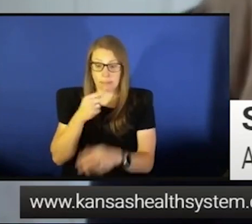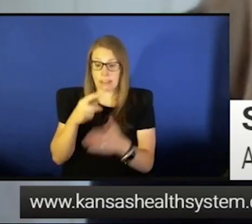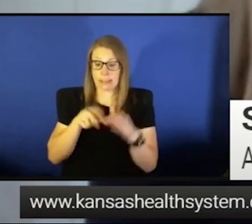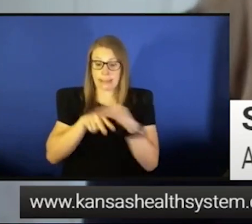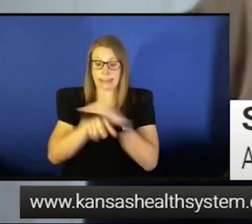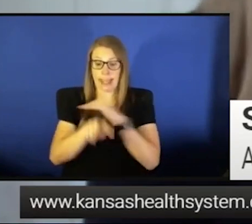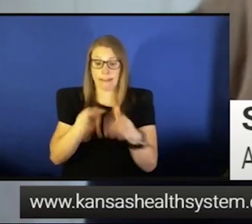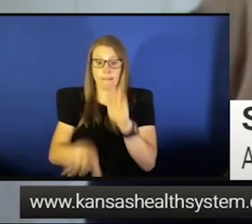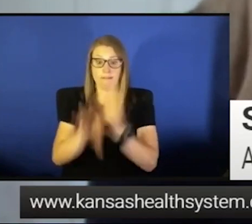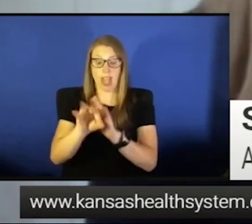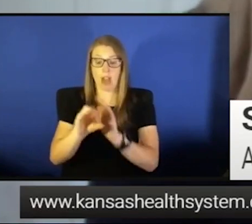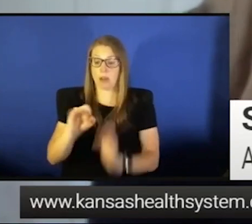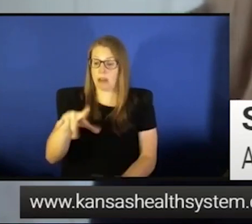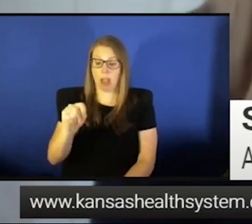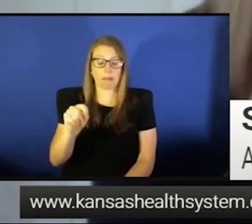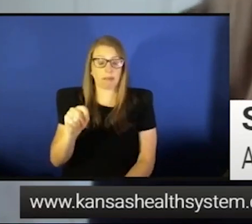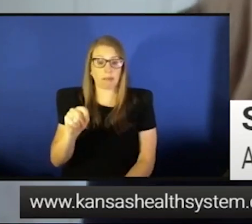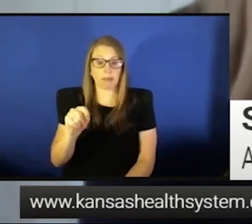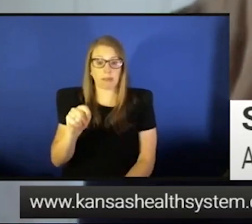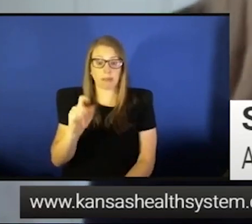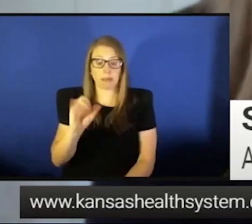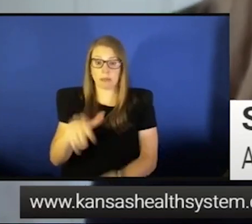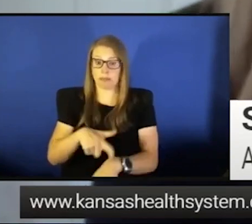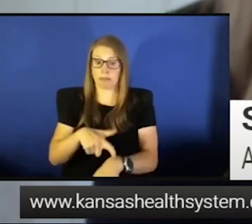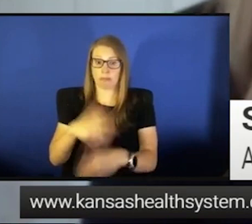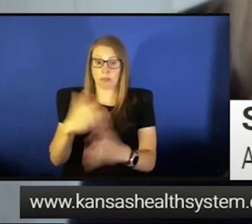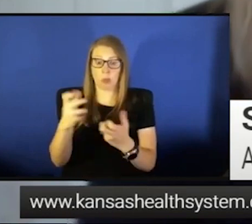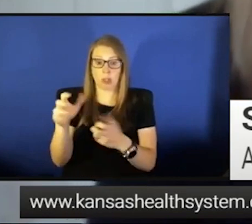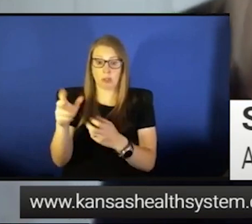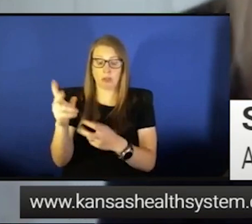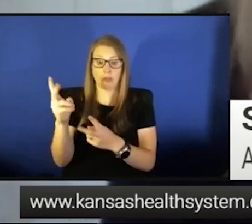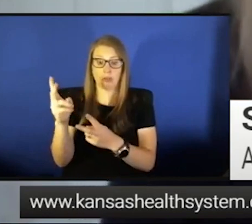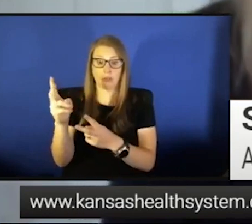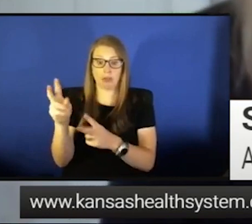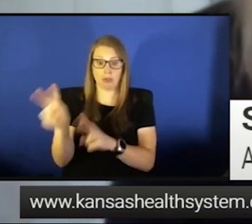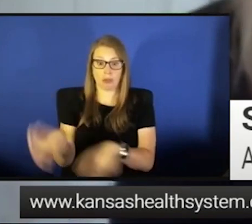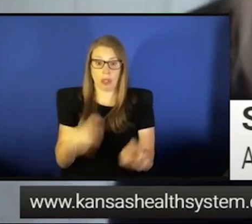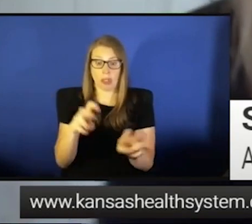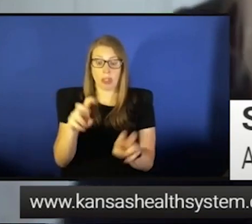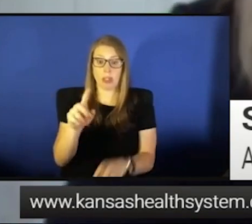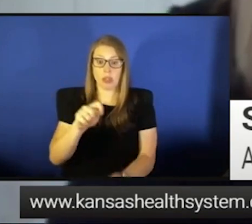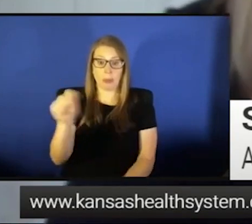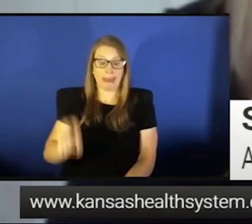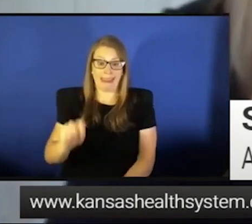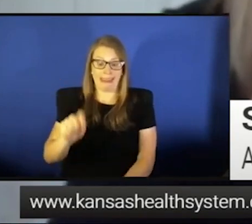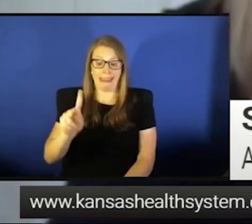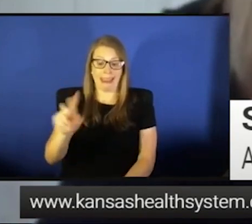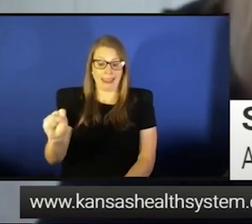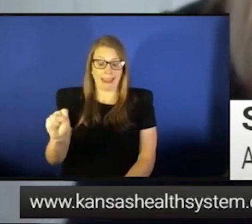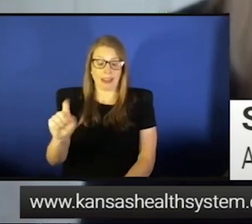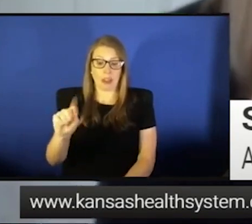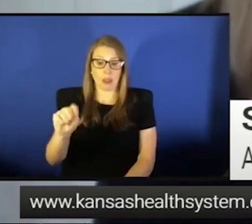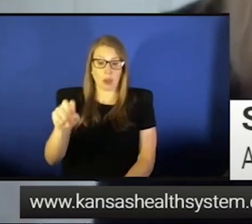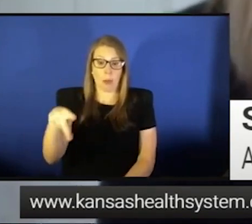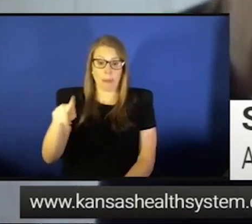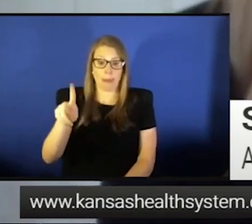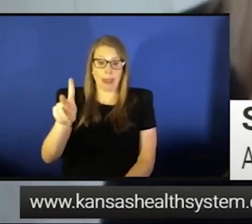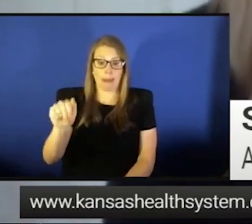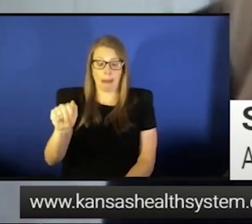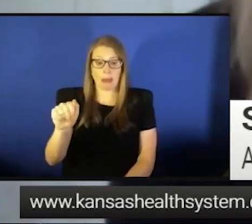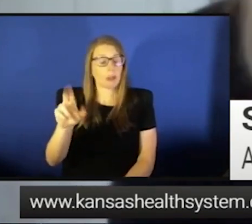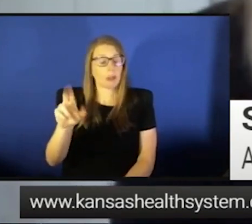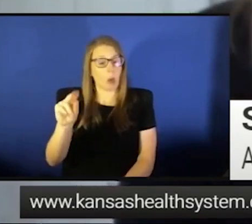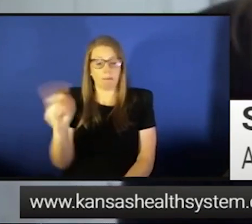found a clot. And at that time, they wanted to transport us to Topeka, Kansas. And I said, no, we have to get